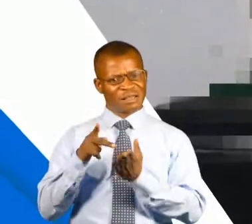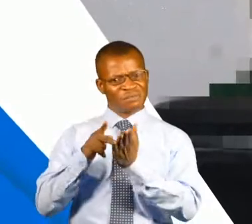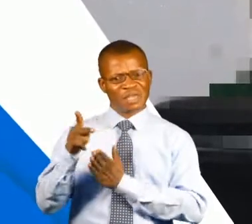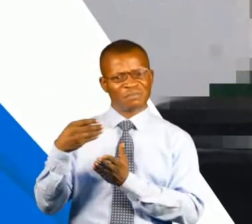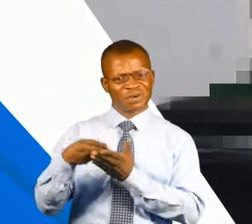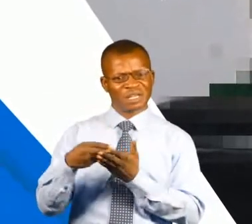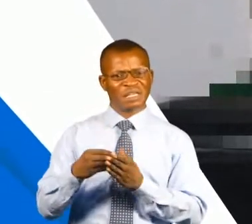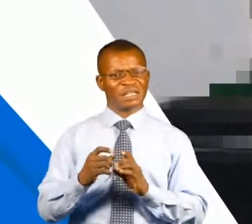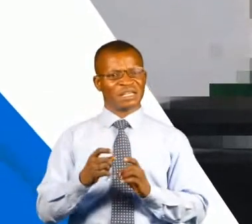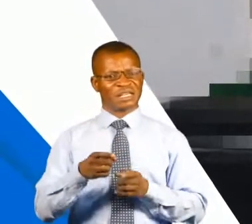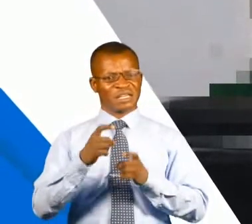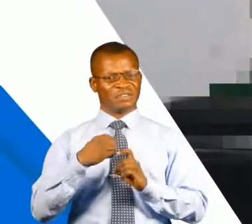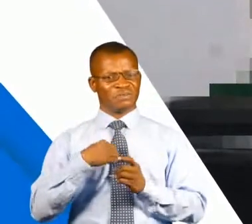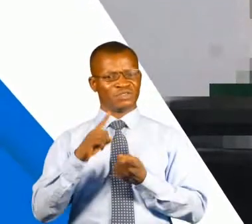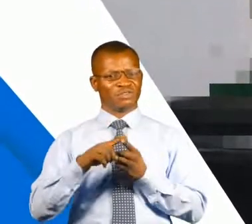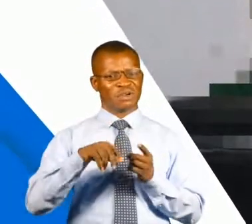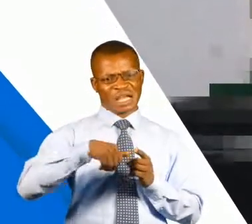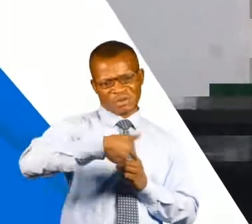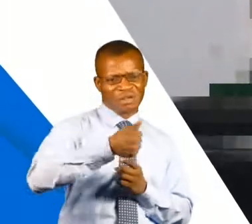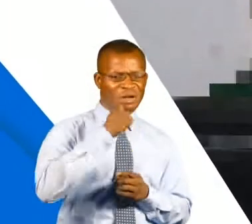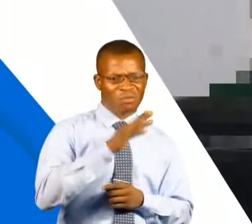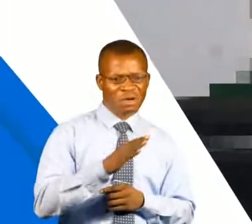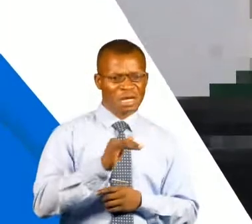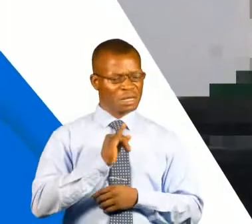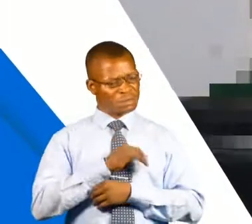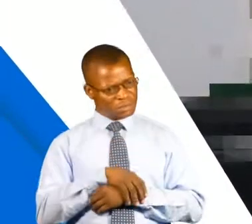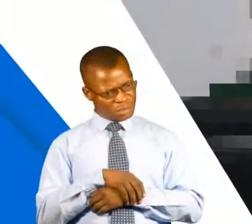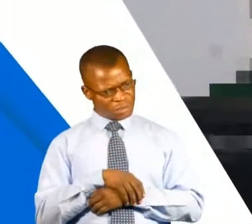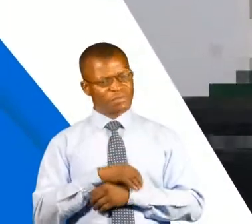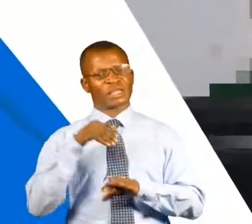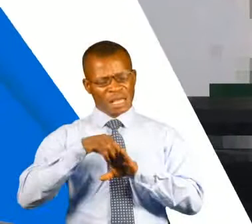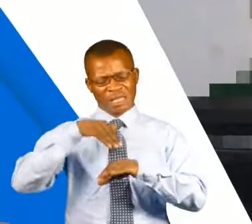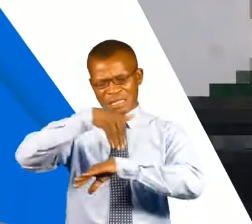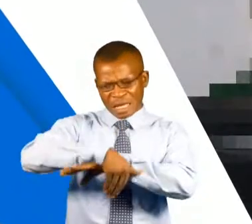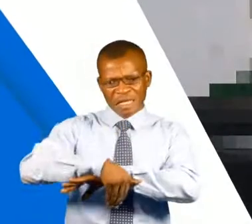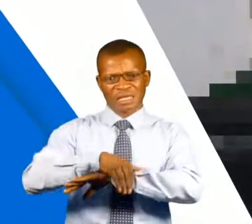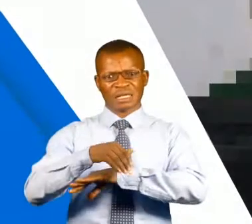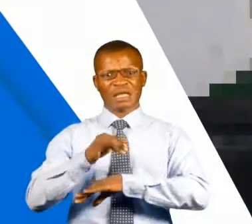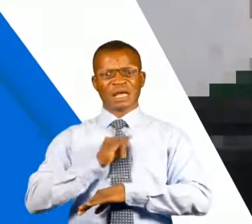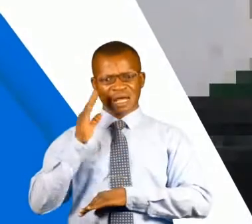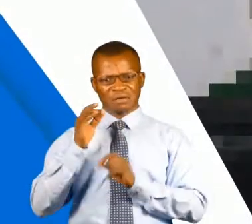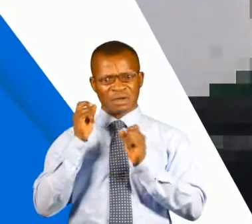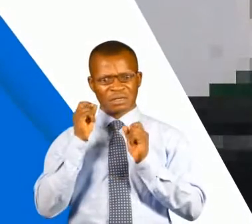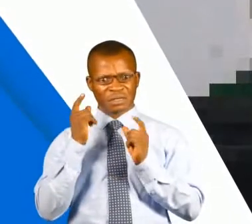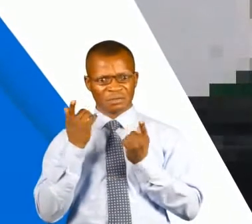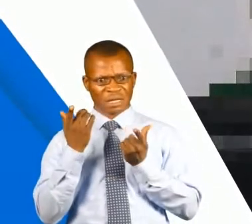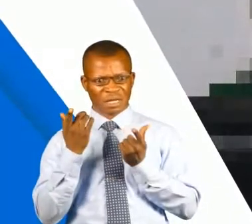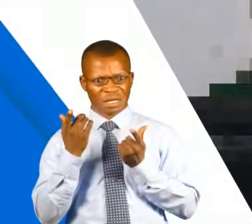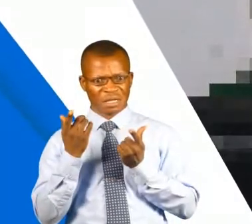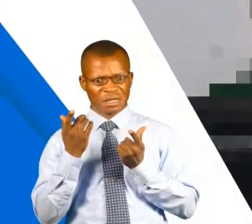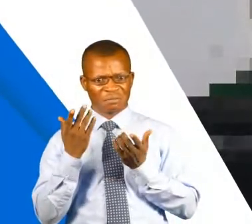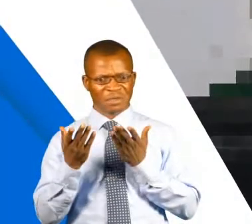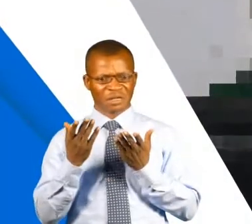they are paying money, they are giving me to another woman. I not talk. When I reach there in night, I'm shocking. This place, they